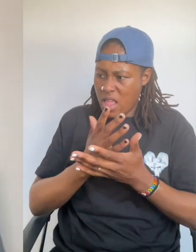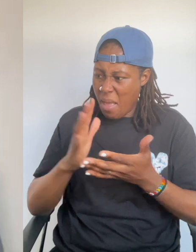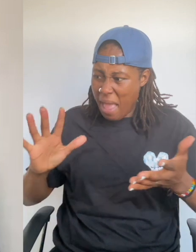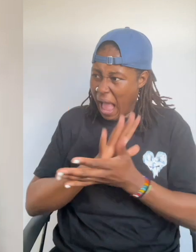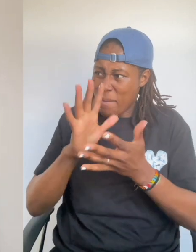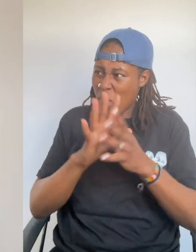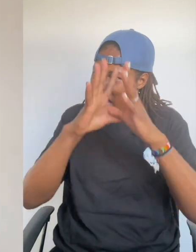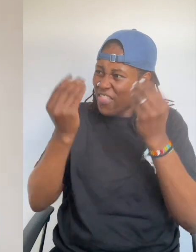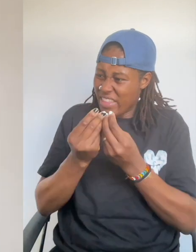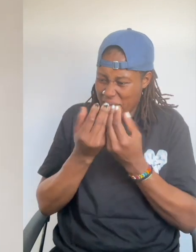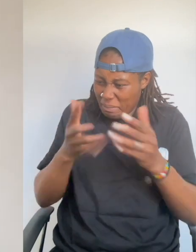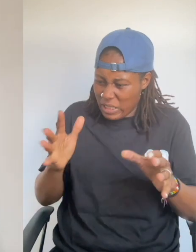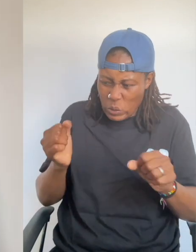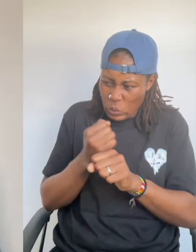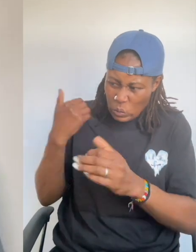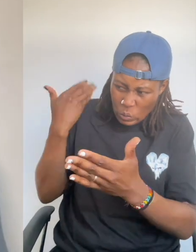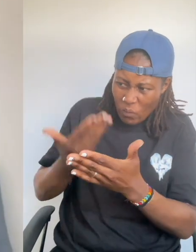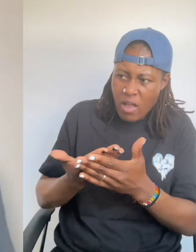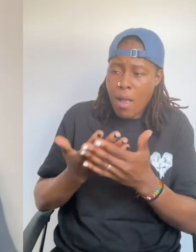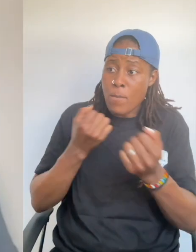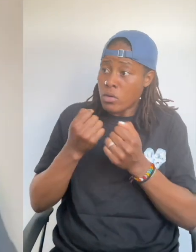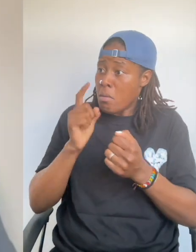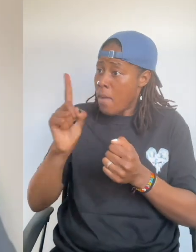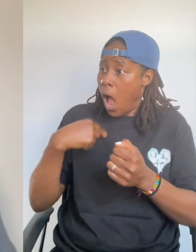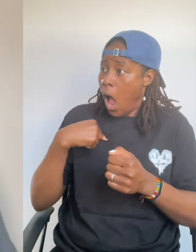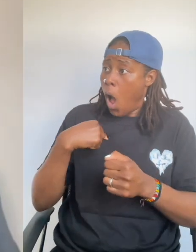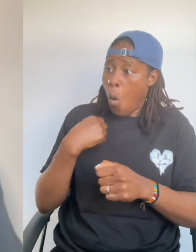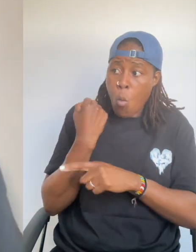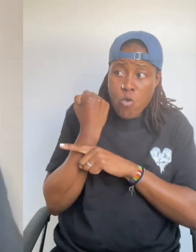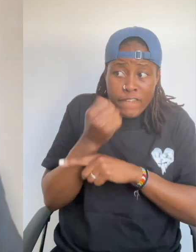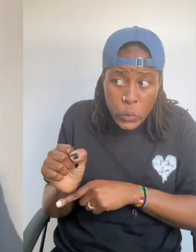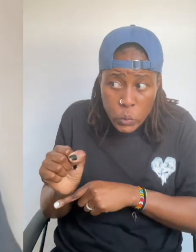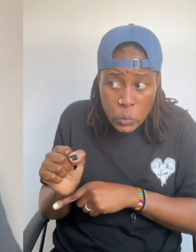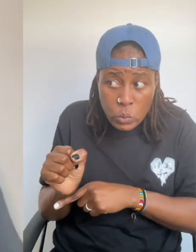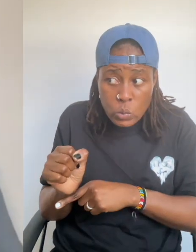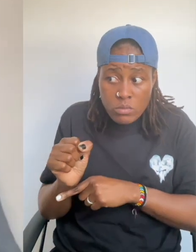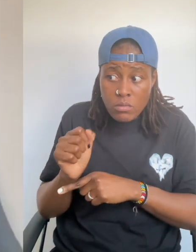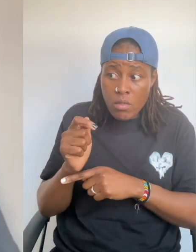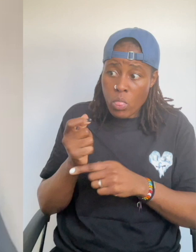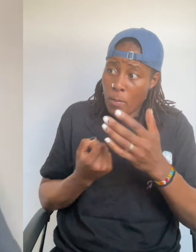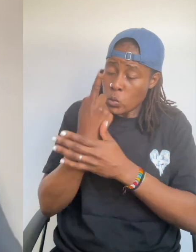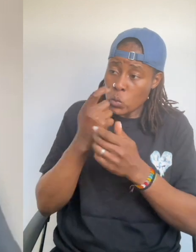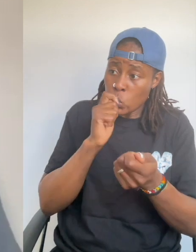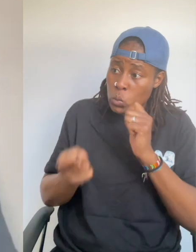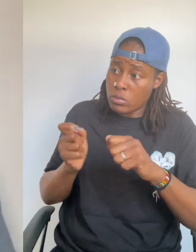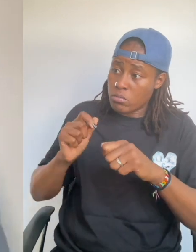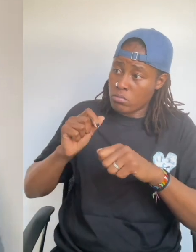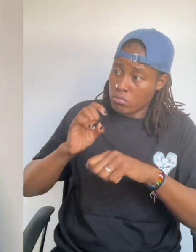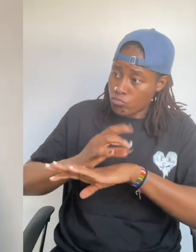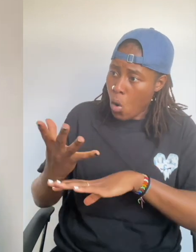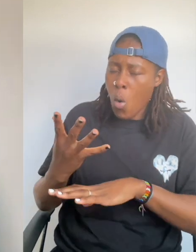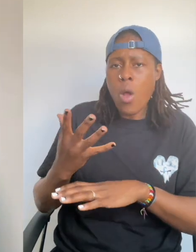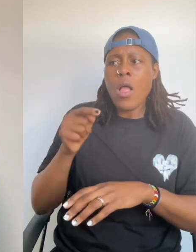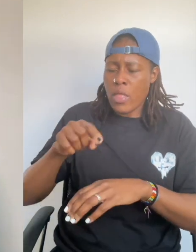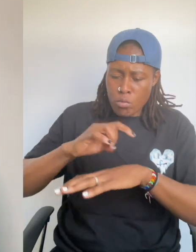with everything I've done in boxing. But if it happens, I wouldn't be mad at it. Do you know what I mean? It would be nice to see what it's like on the pro scene. It's